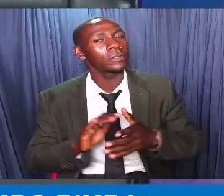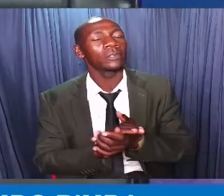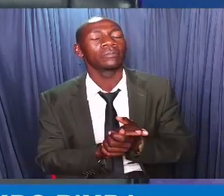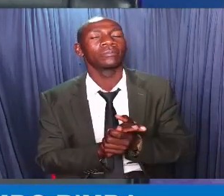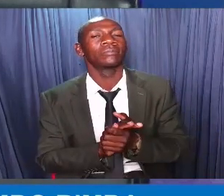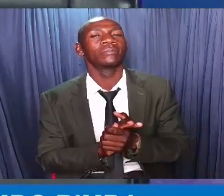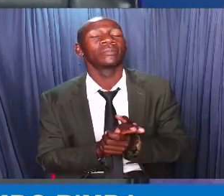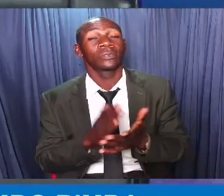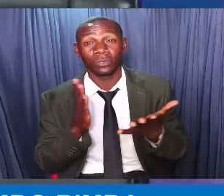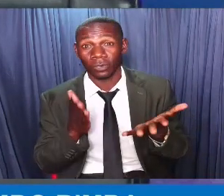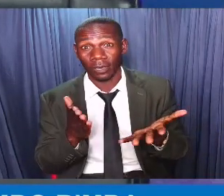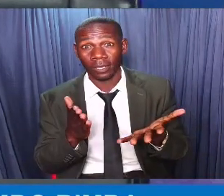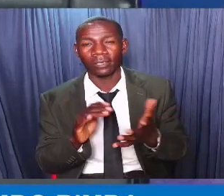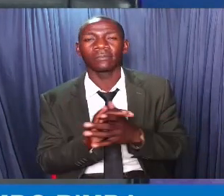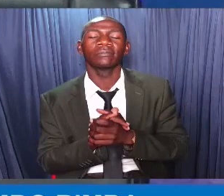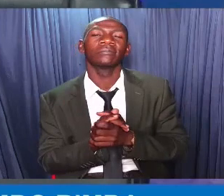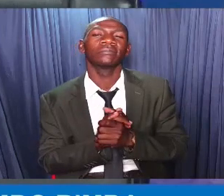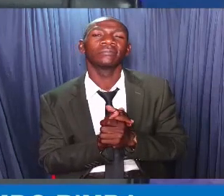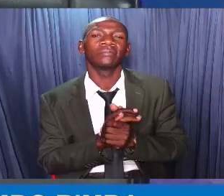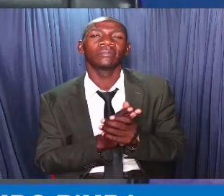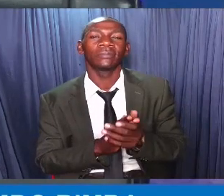today. Eh? Okay.